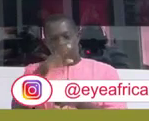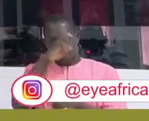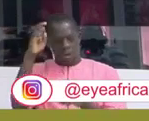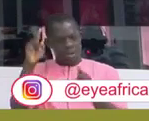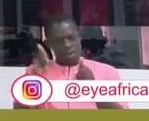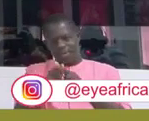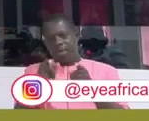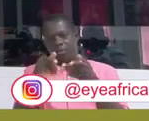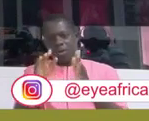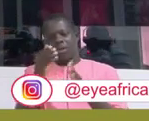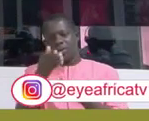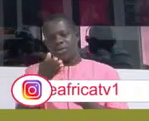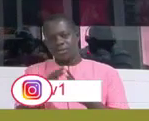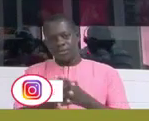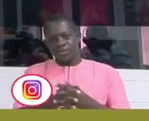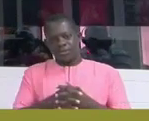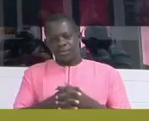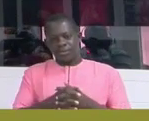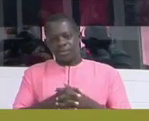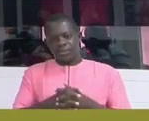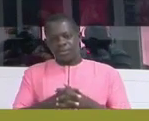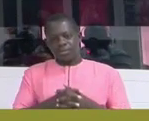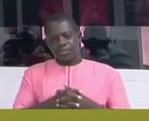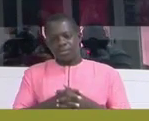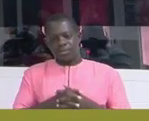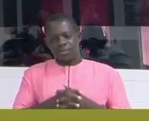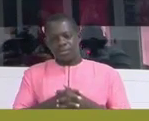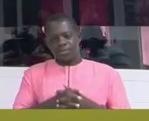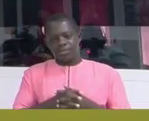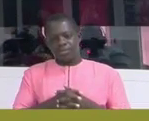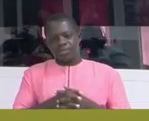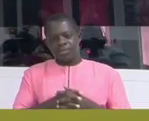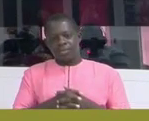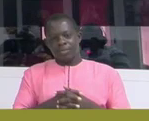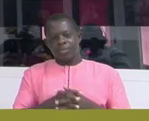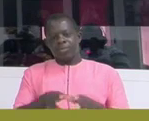"No, I will not buy." I said, "This work is like